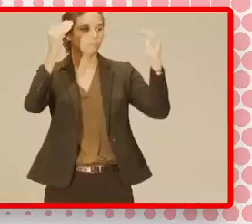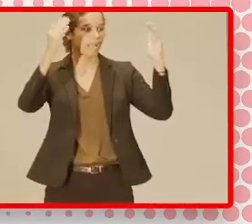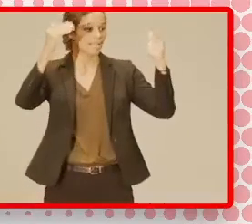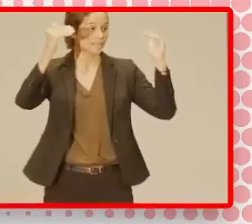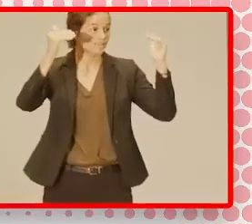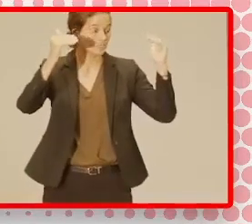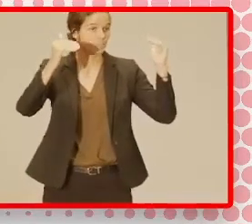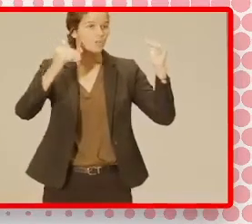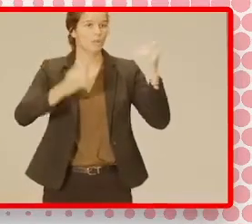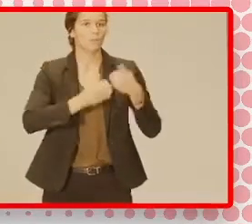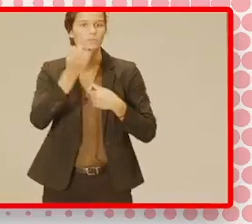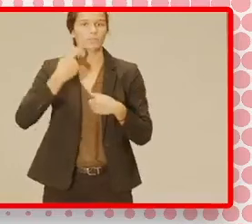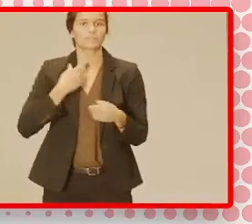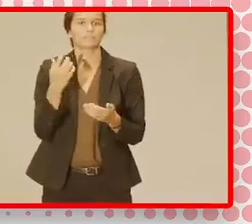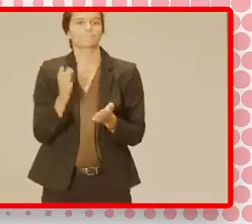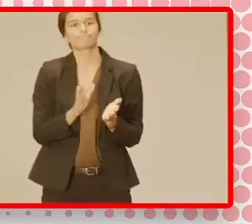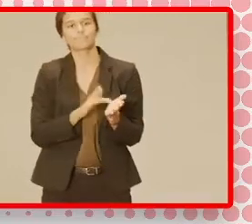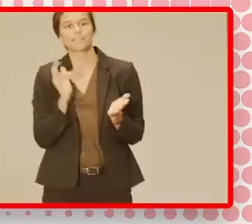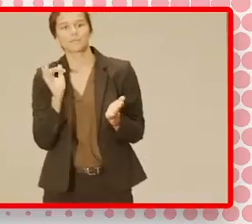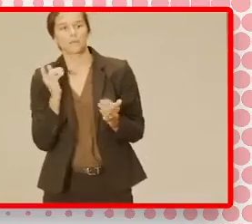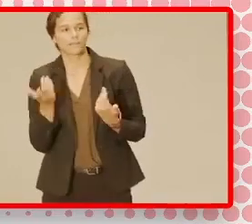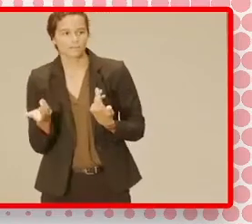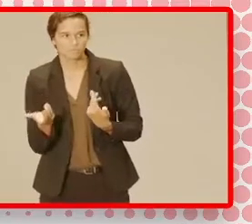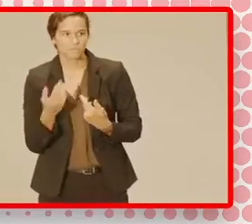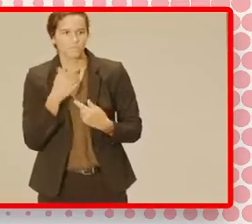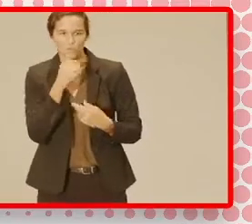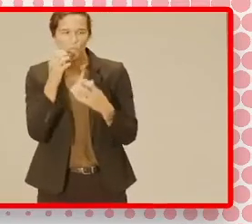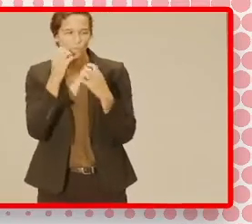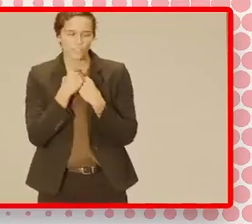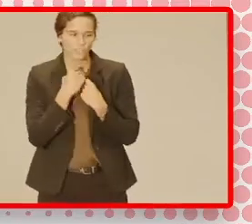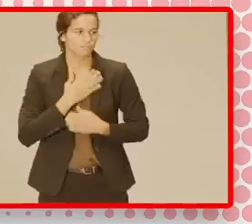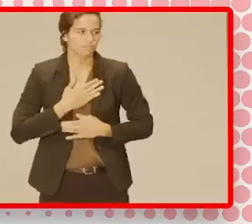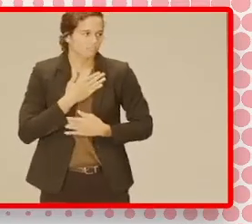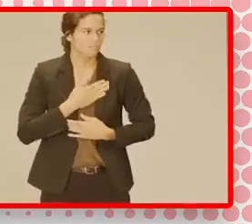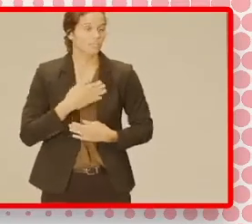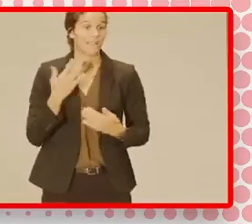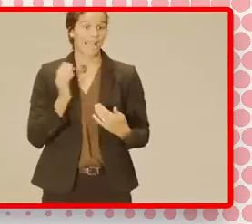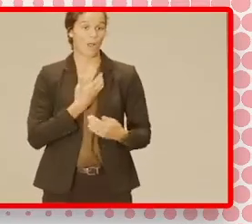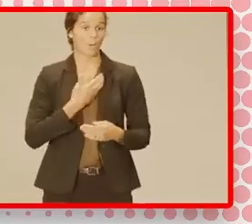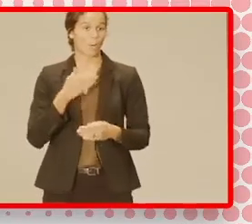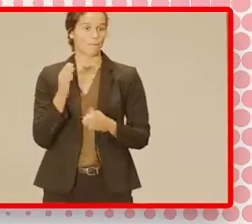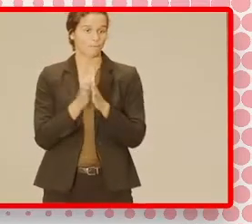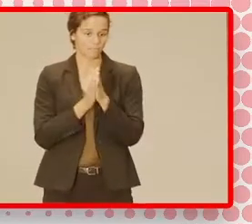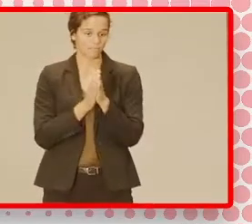of the mission that Chris is on, is to show all of his friends that they belong.